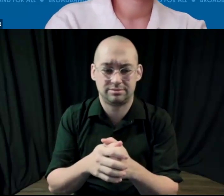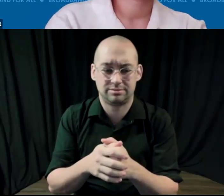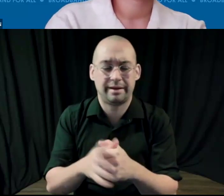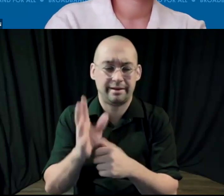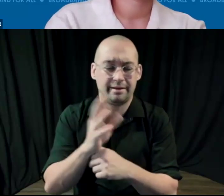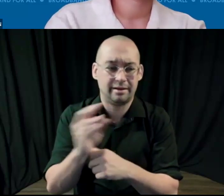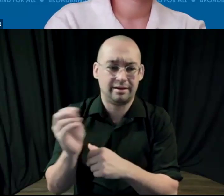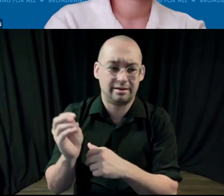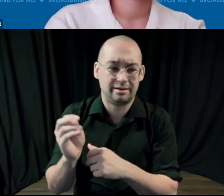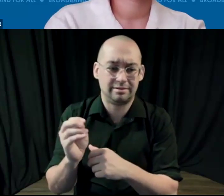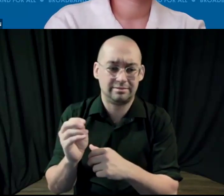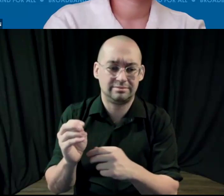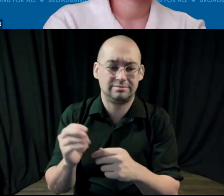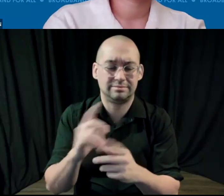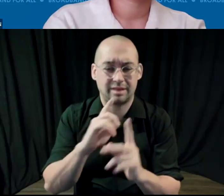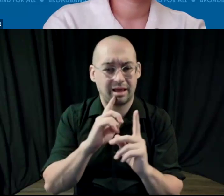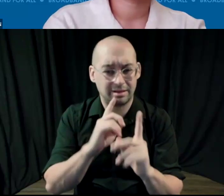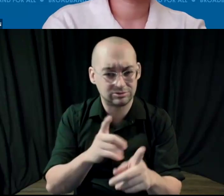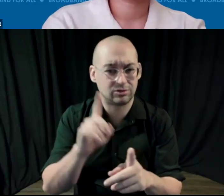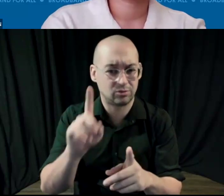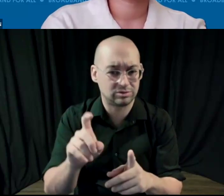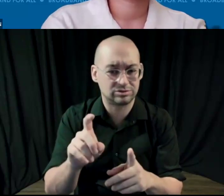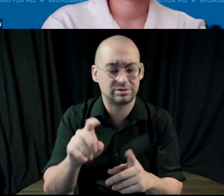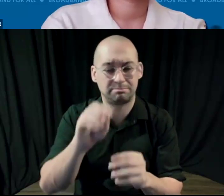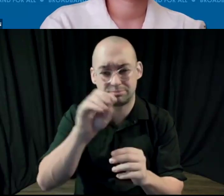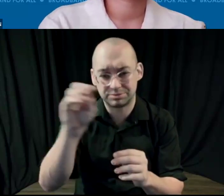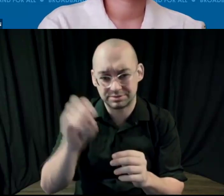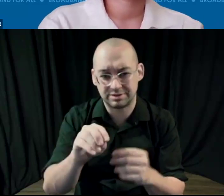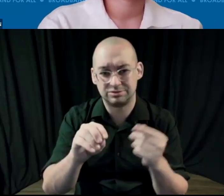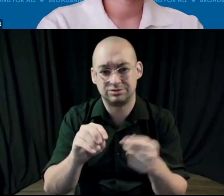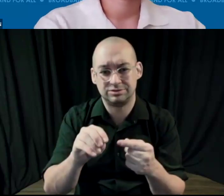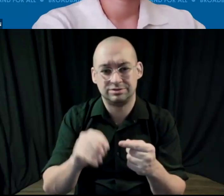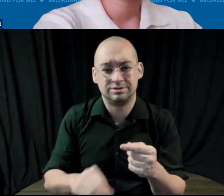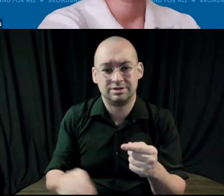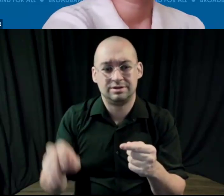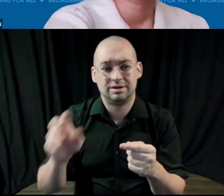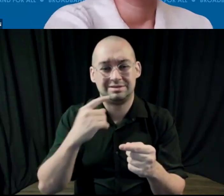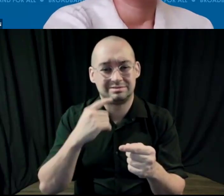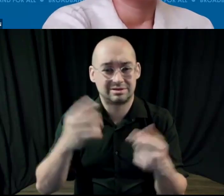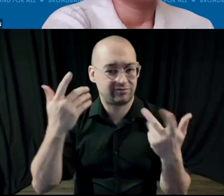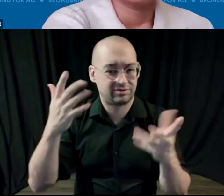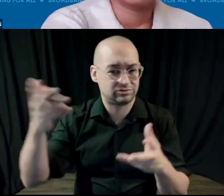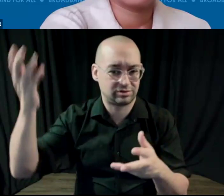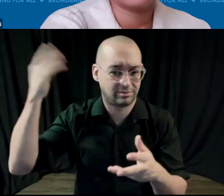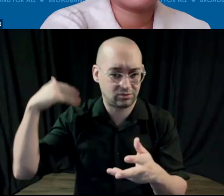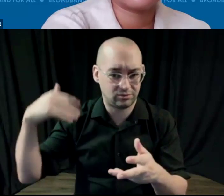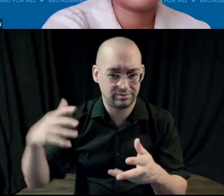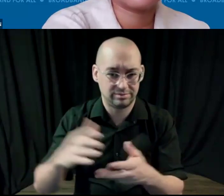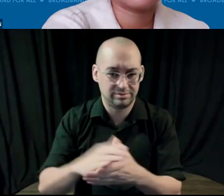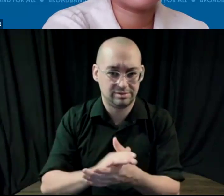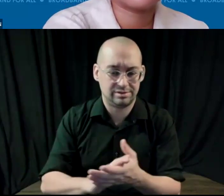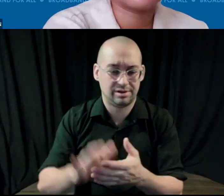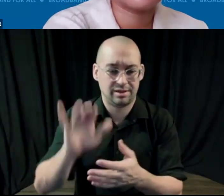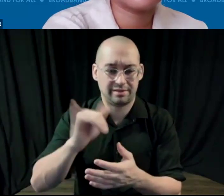I think to answer the question about percentages is, we had said from the get-go, and this is why